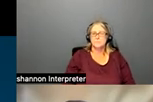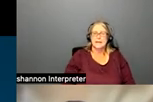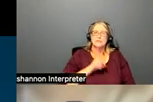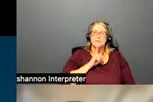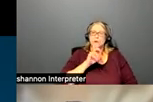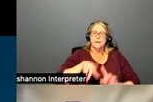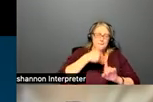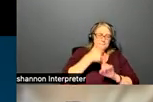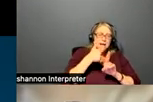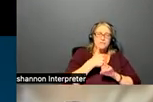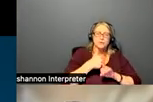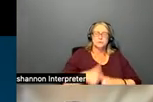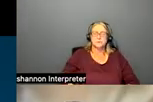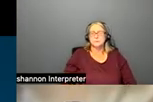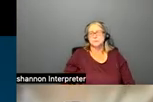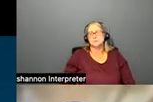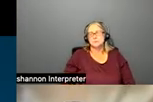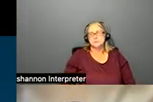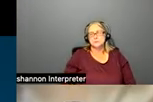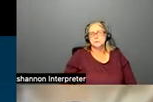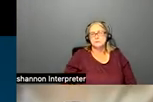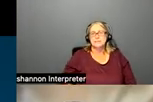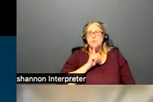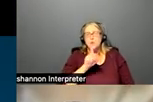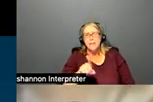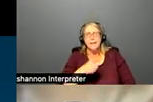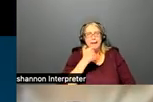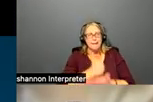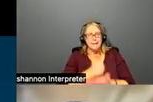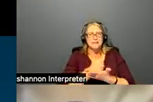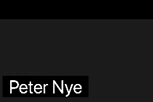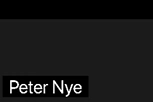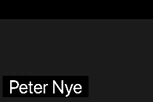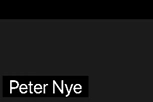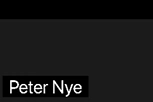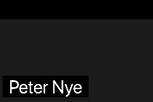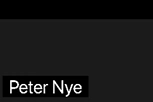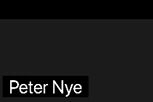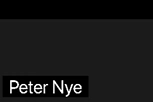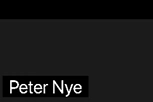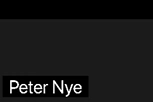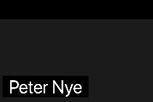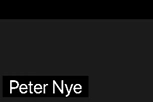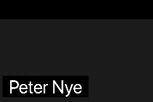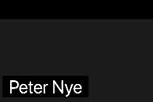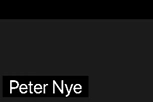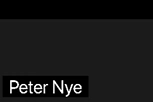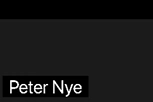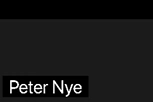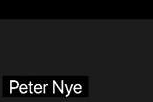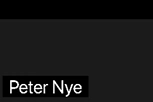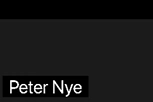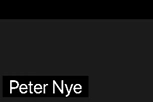impactful. Let me see if I can share my screen here. Let me go back to the